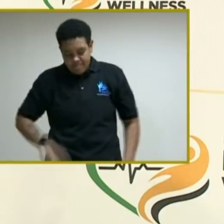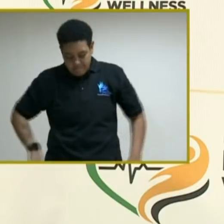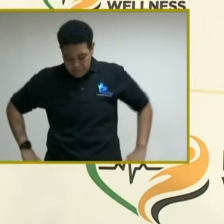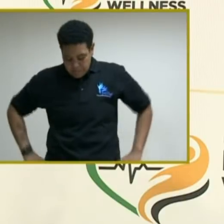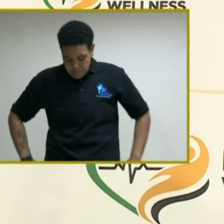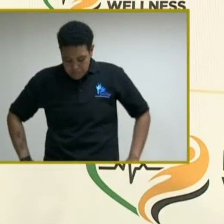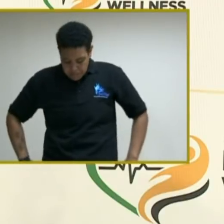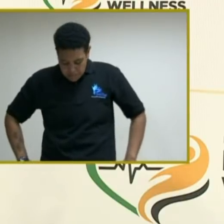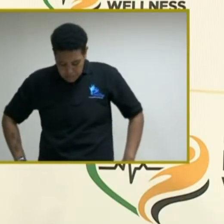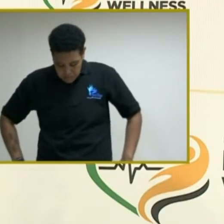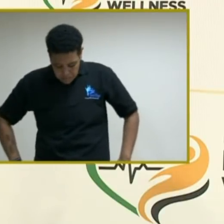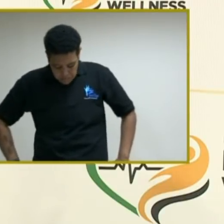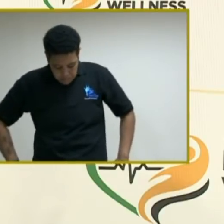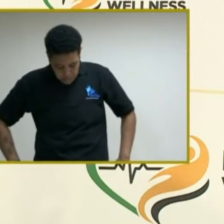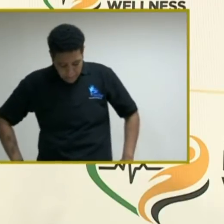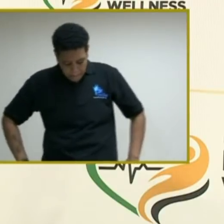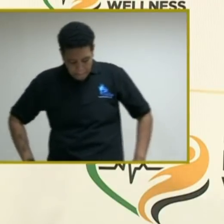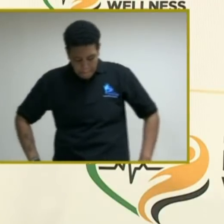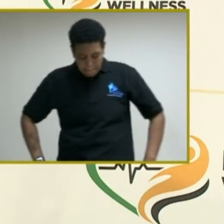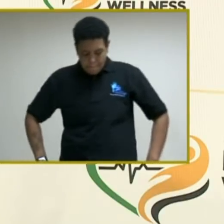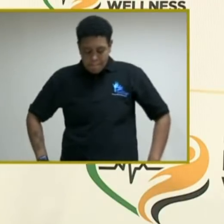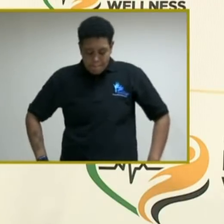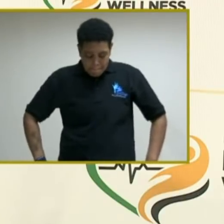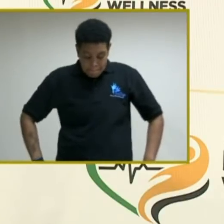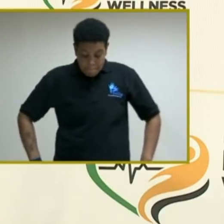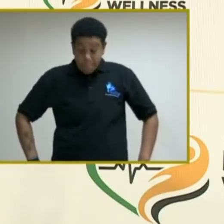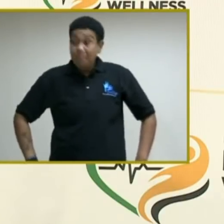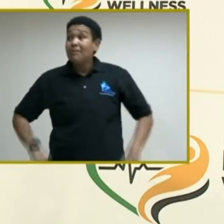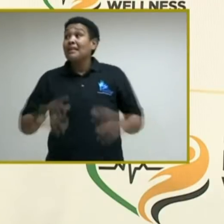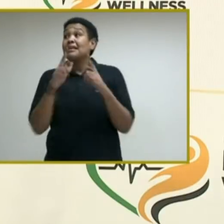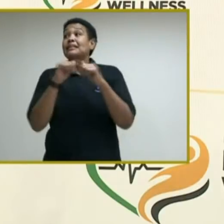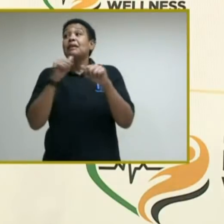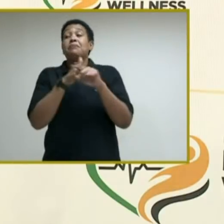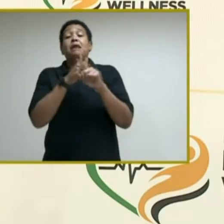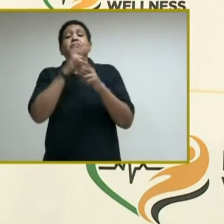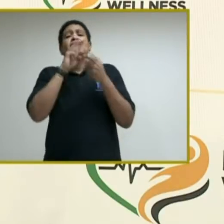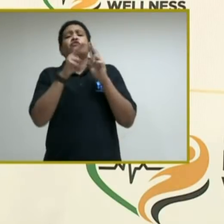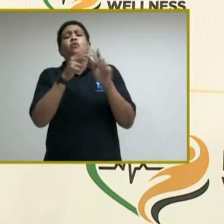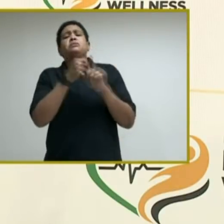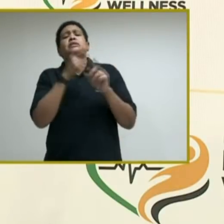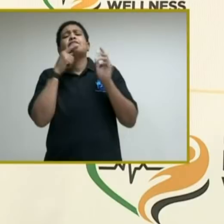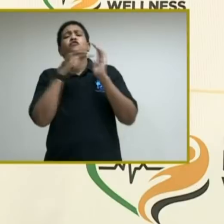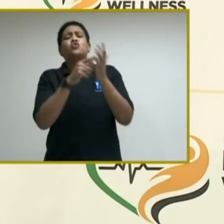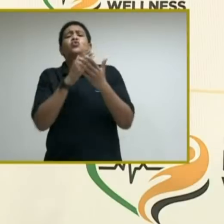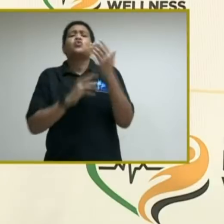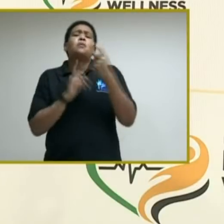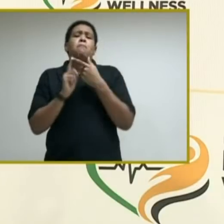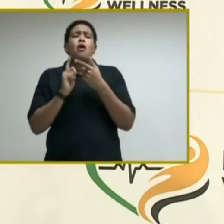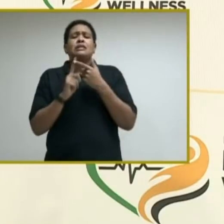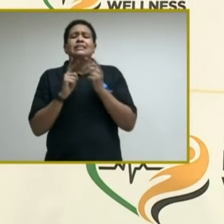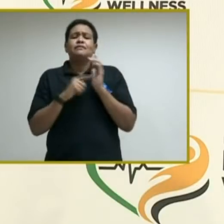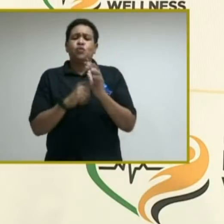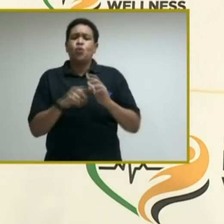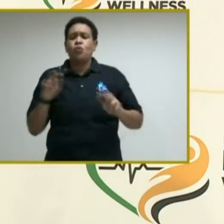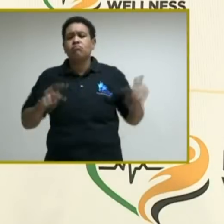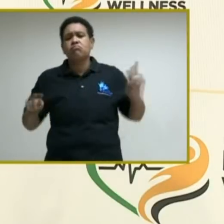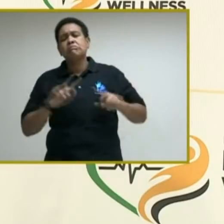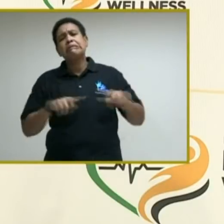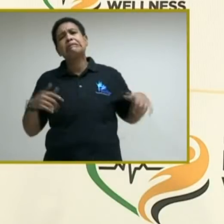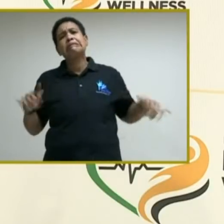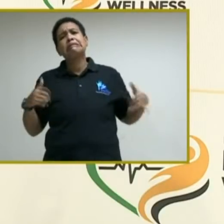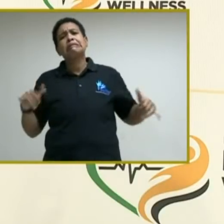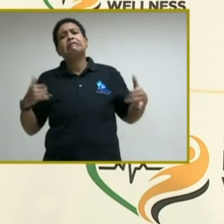the numbers reflect some positive signs, but